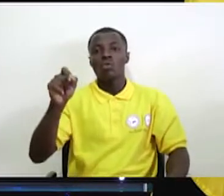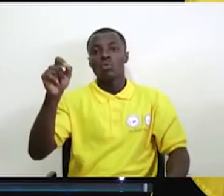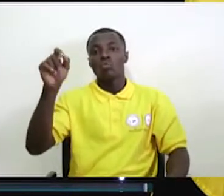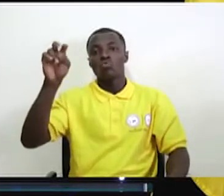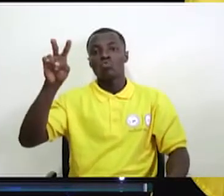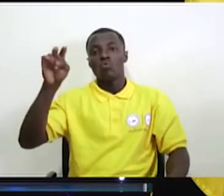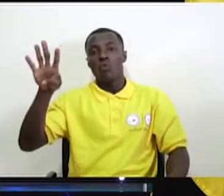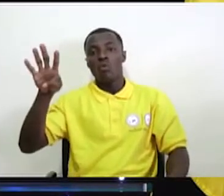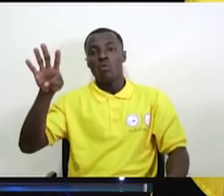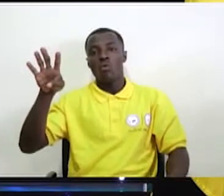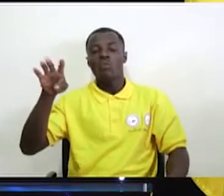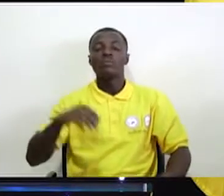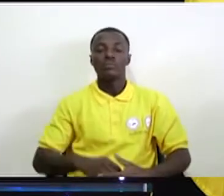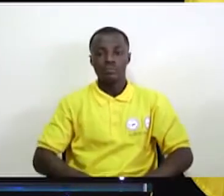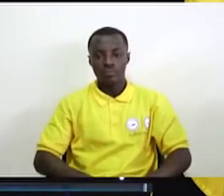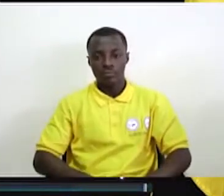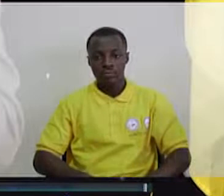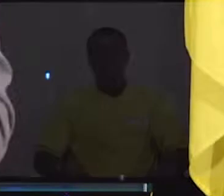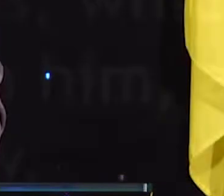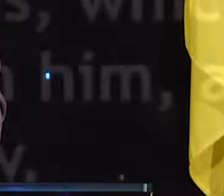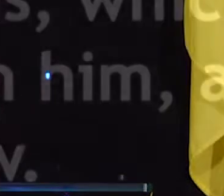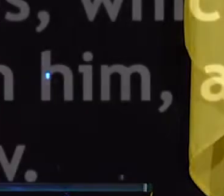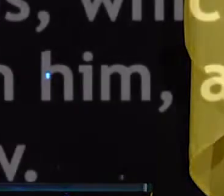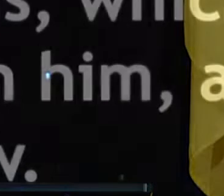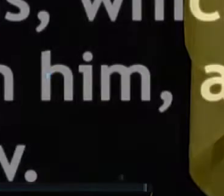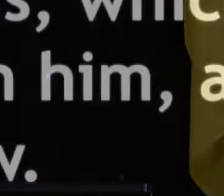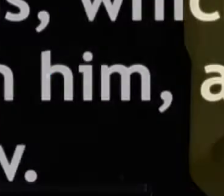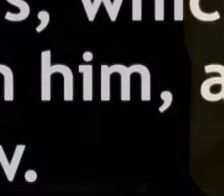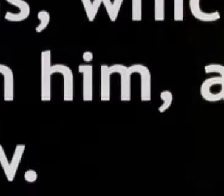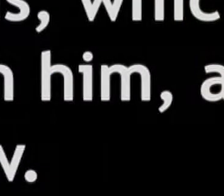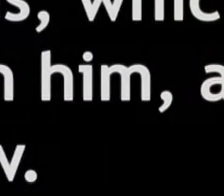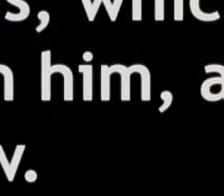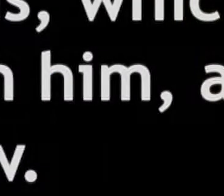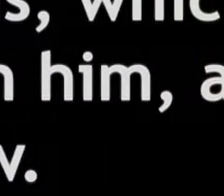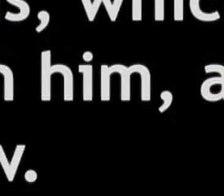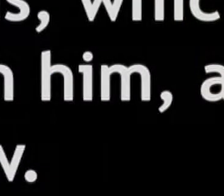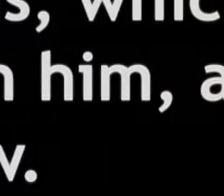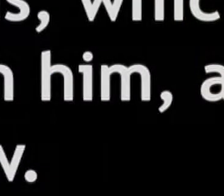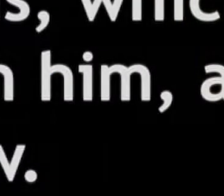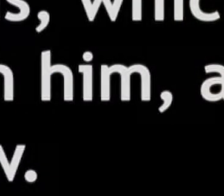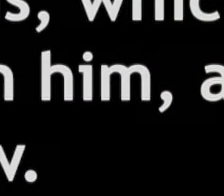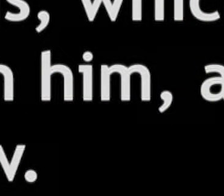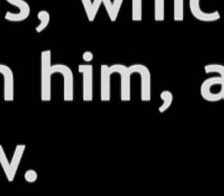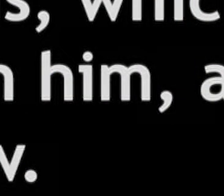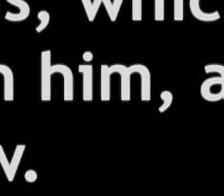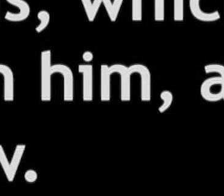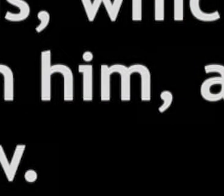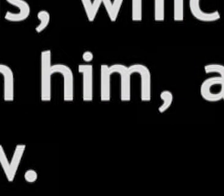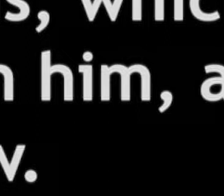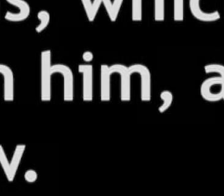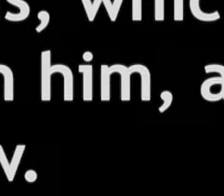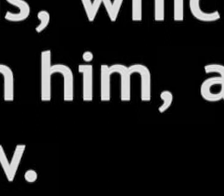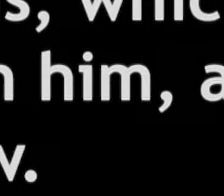22 to 24. Yeah, can came from the chemo mienu akose duenu nine. Fellow Israelites. Israel Merima. Listening to this. Muntie we. Jesus